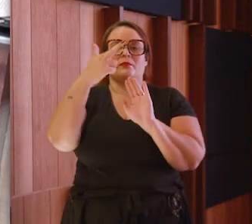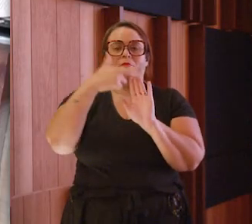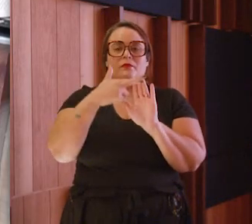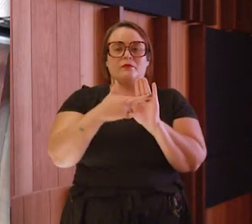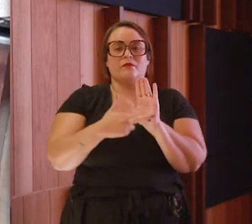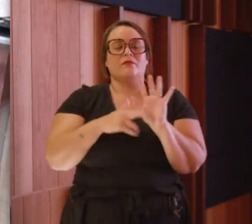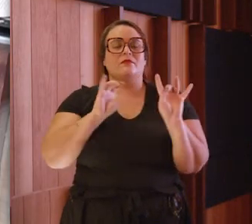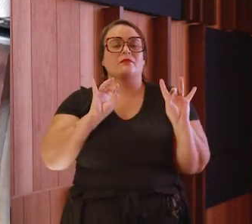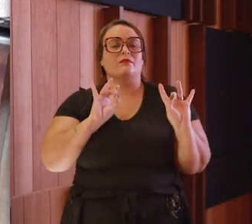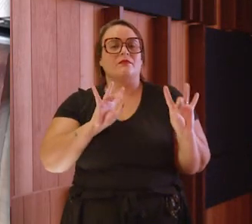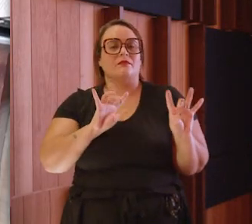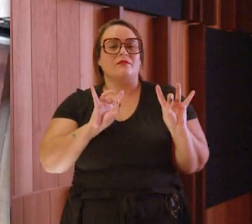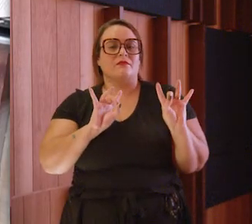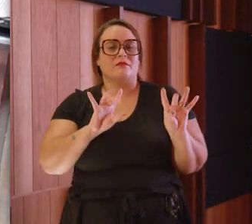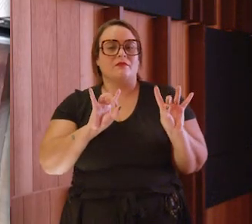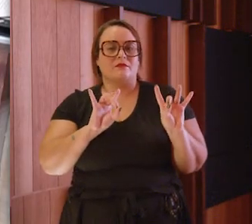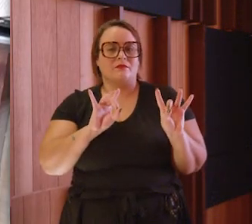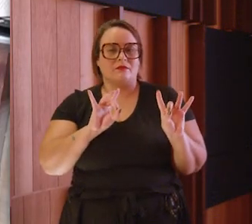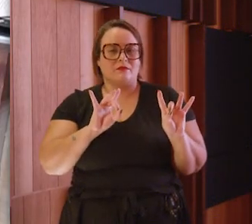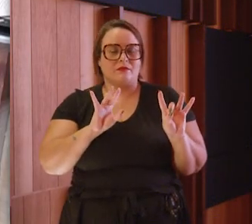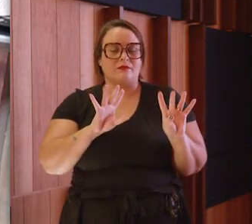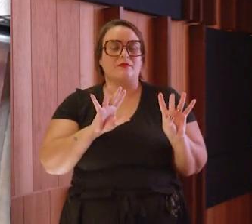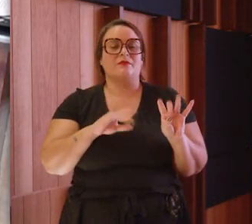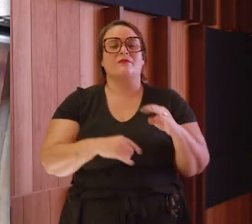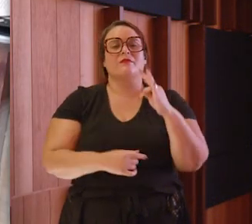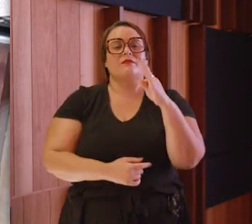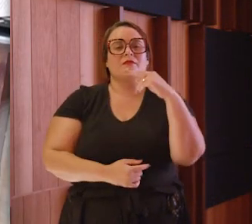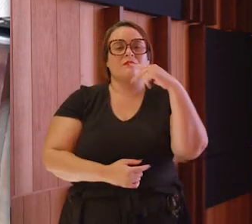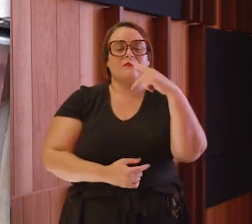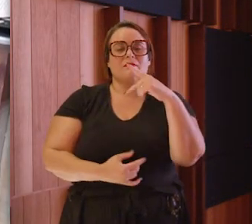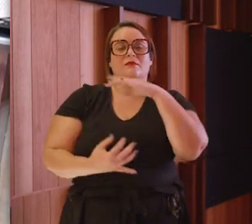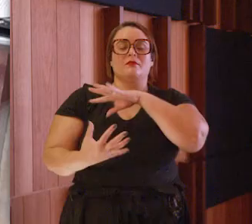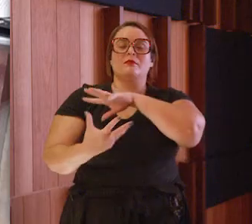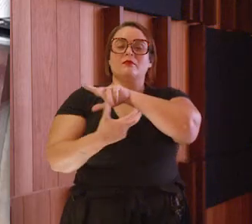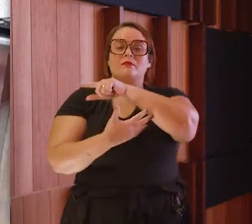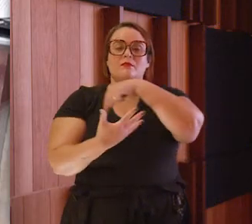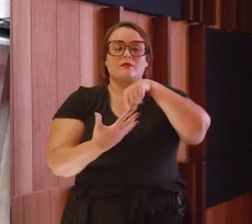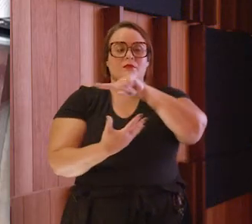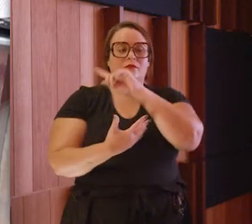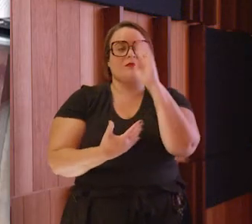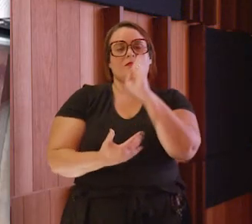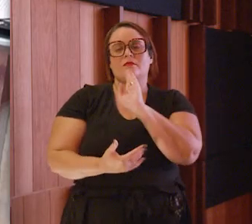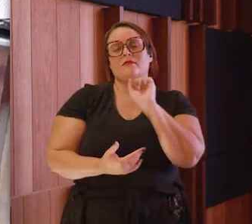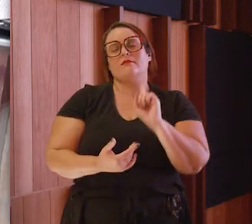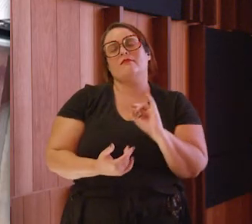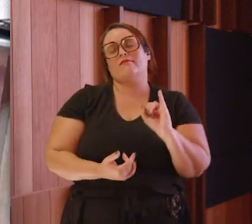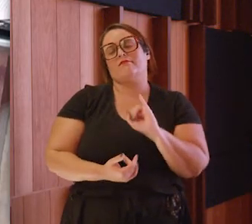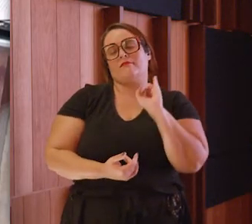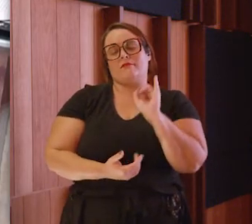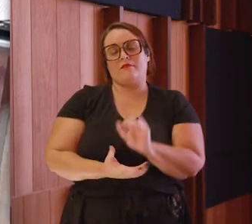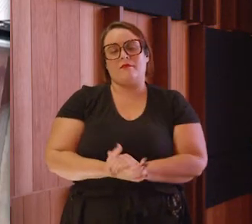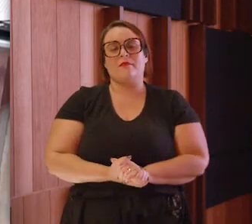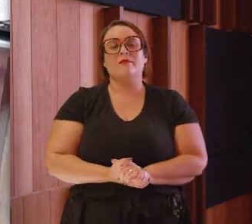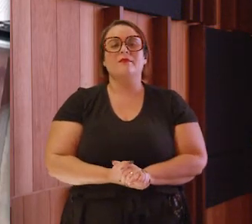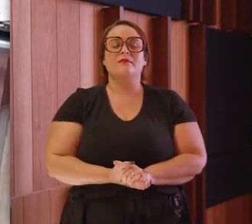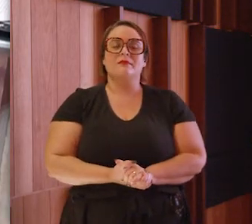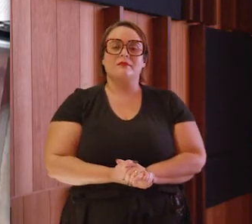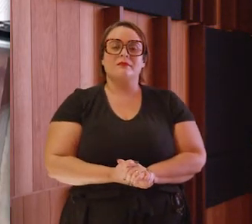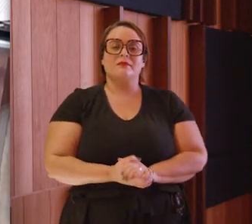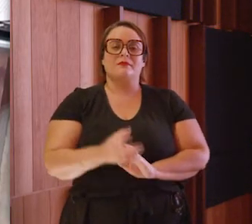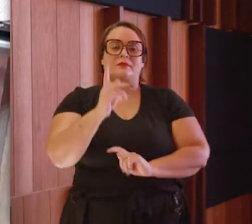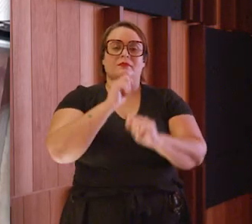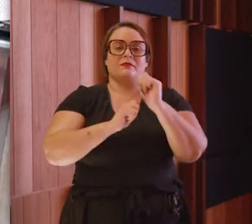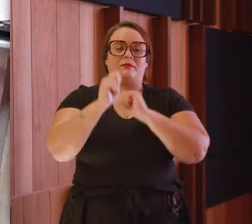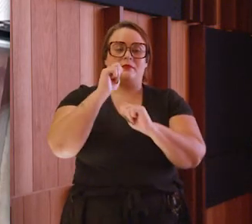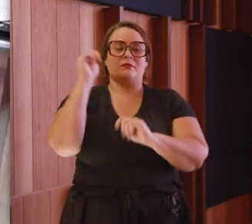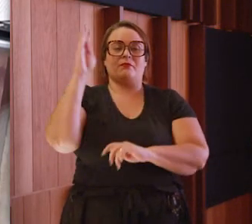for the country, protective of Treasury, but that makes the Brazilian economy competitive and attractive in this time of friendly shoring. I